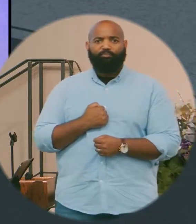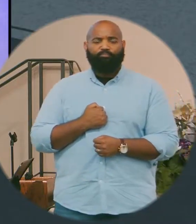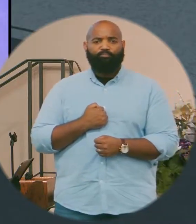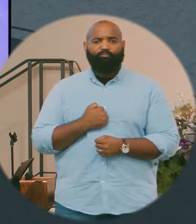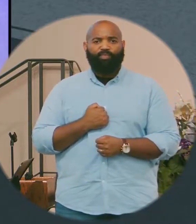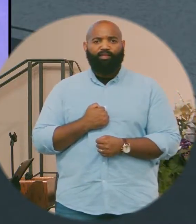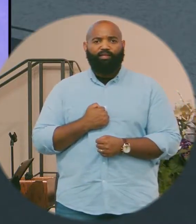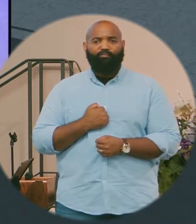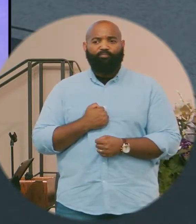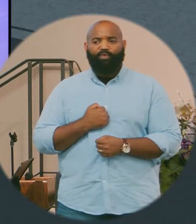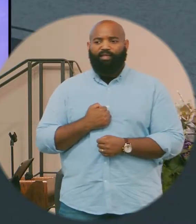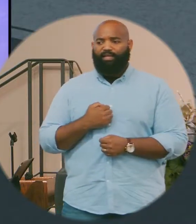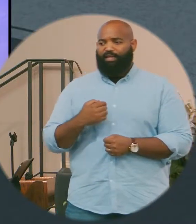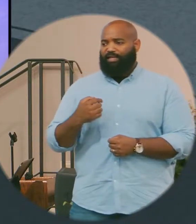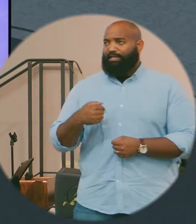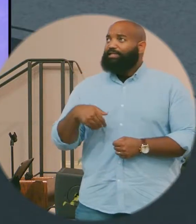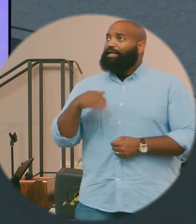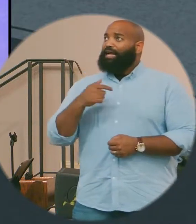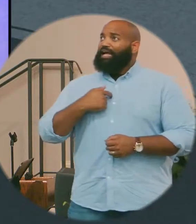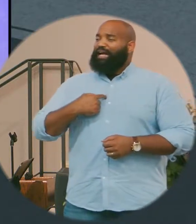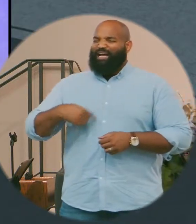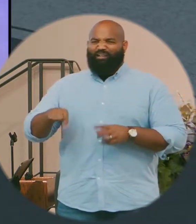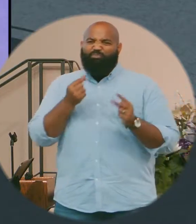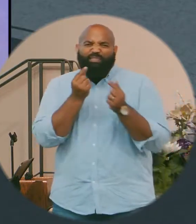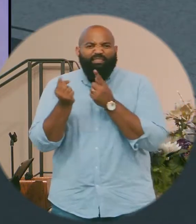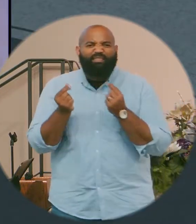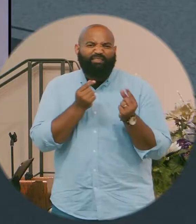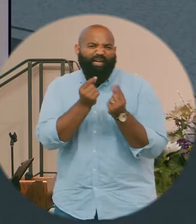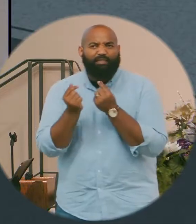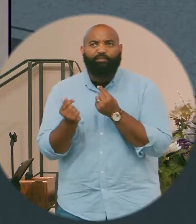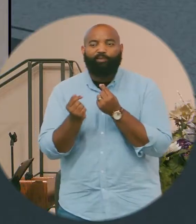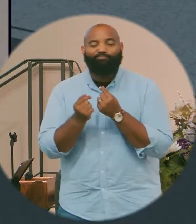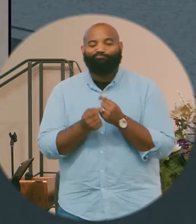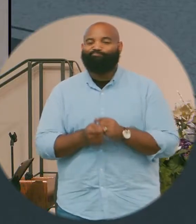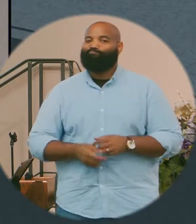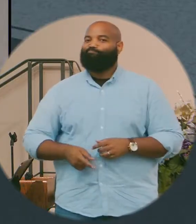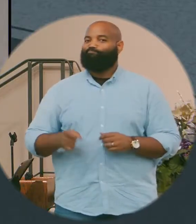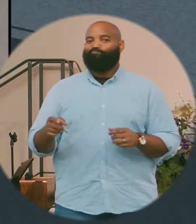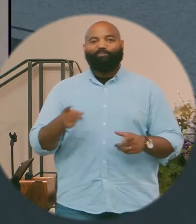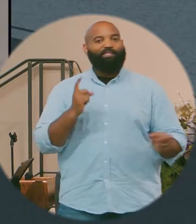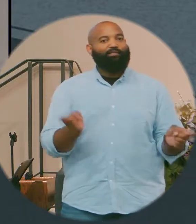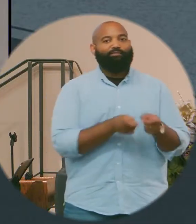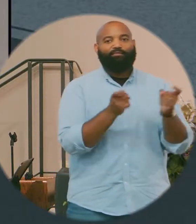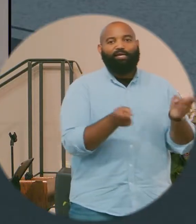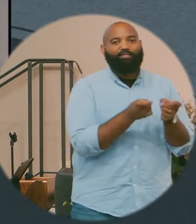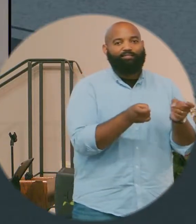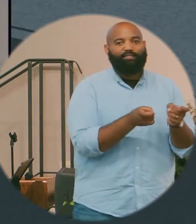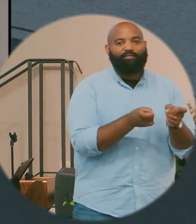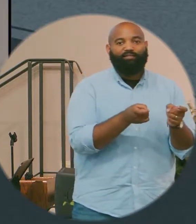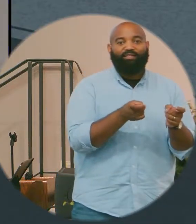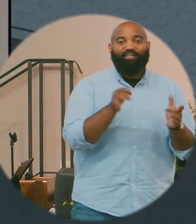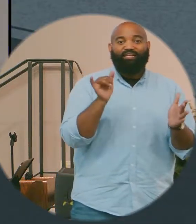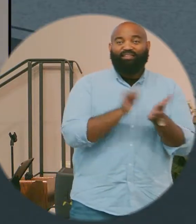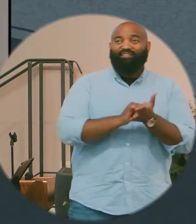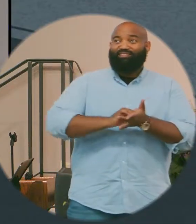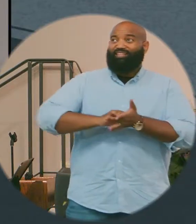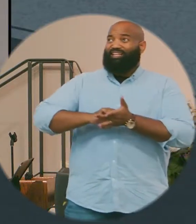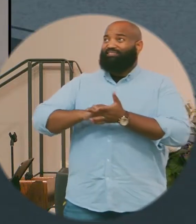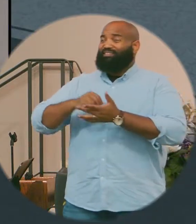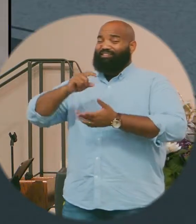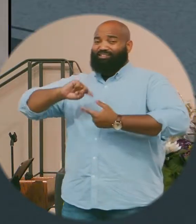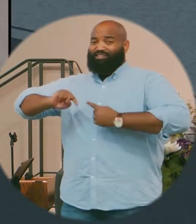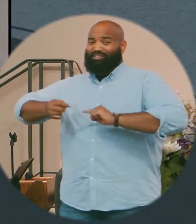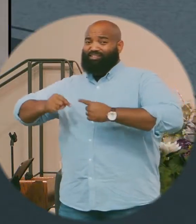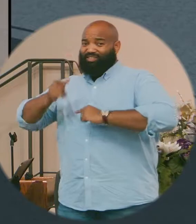you because it's going to hurt God that I talk about his daughter and how I treat you. I want to get beyond loving my husband just because he's a